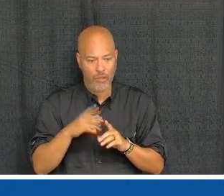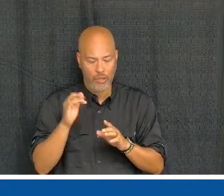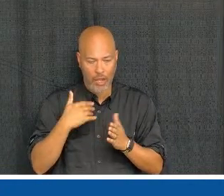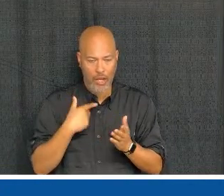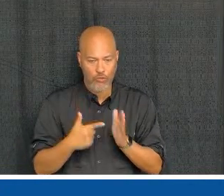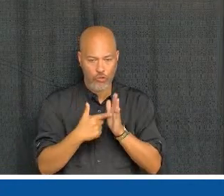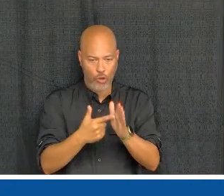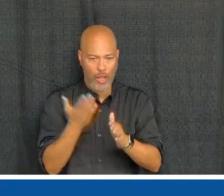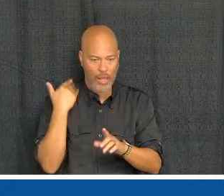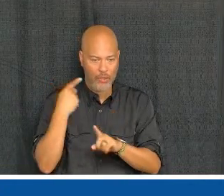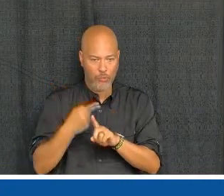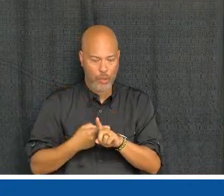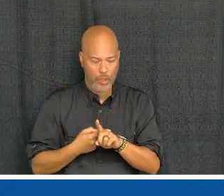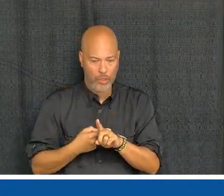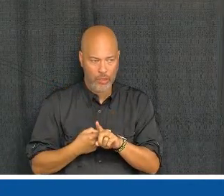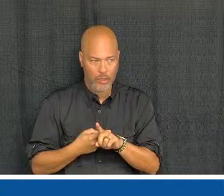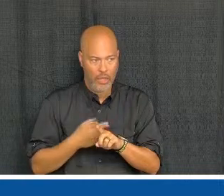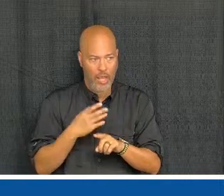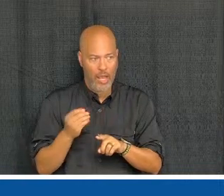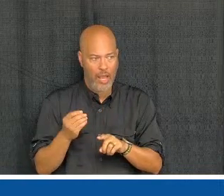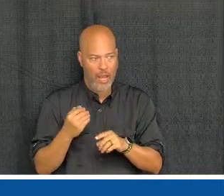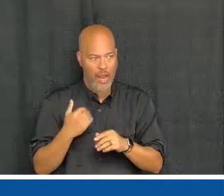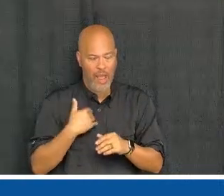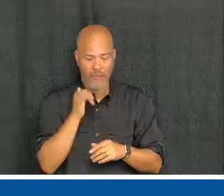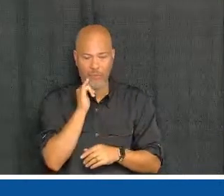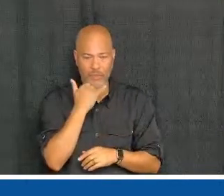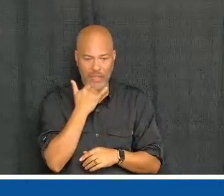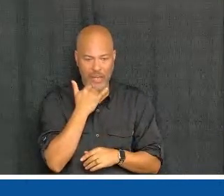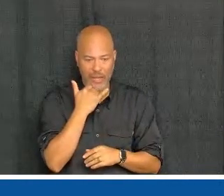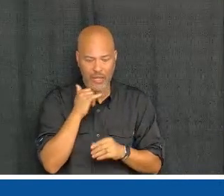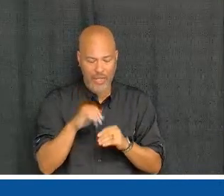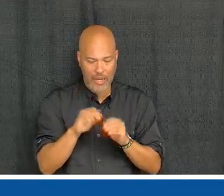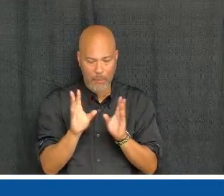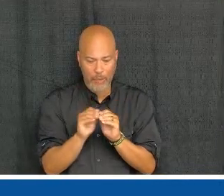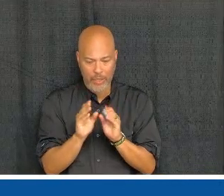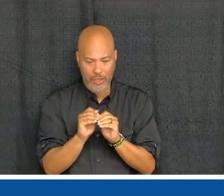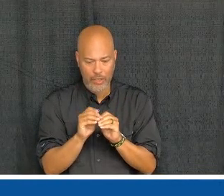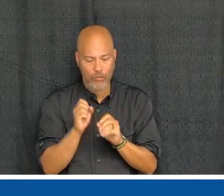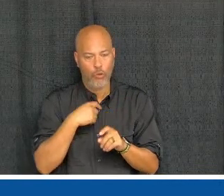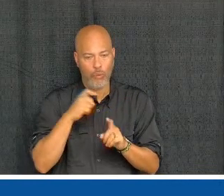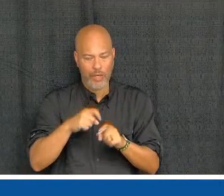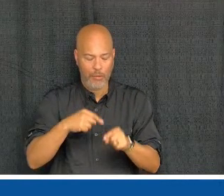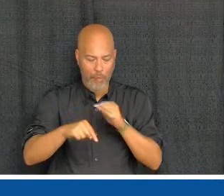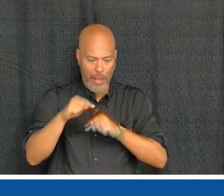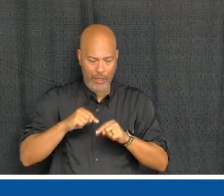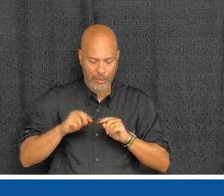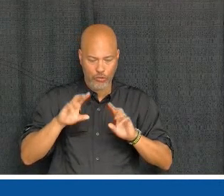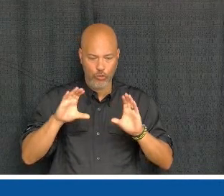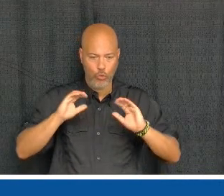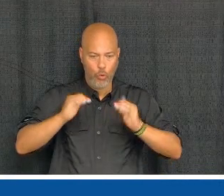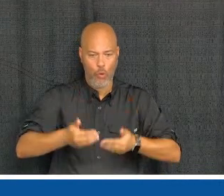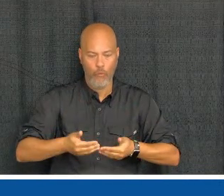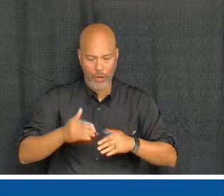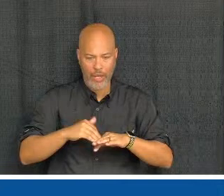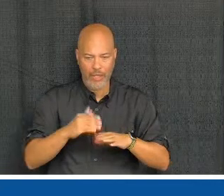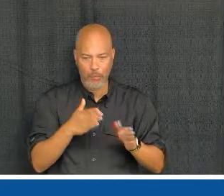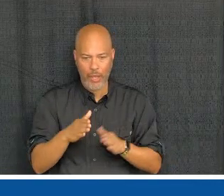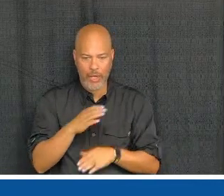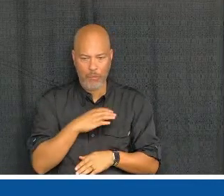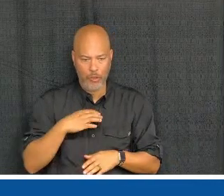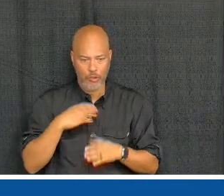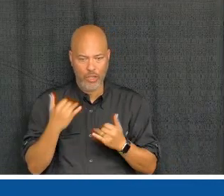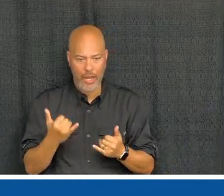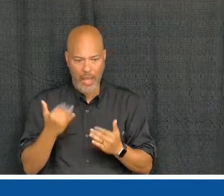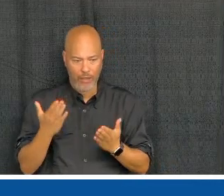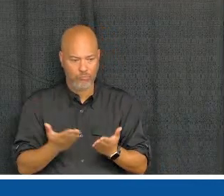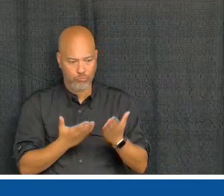month, and there was a bit of an error in a sub-meeting, so we just had to go back and redo a hearing at the Planning Commission, and it's back